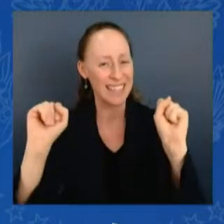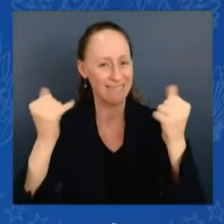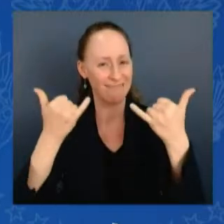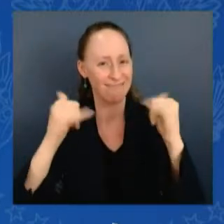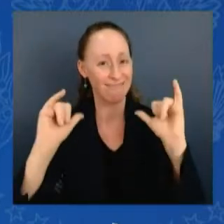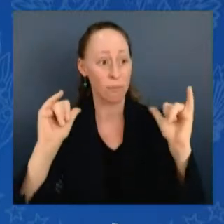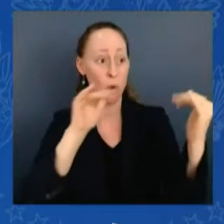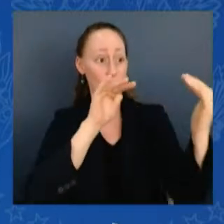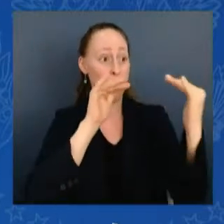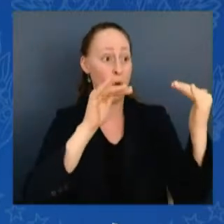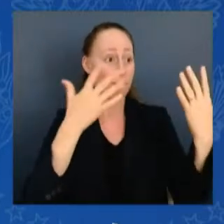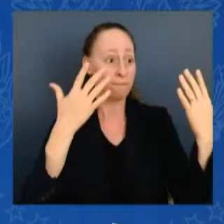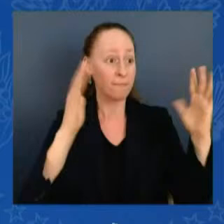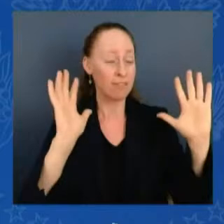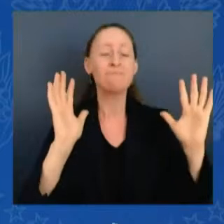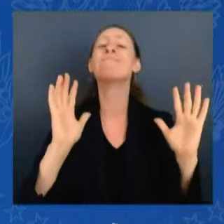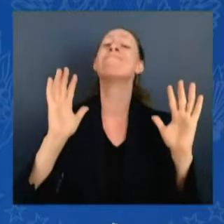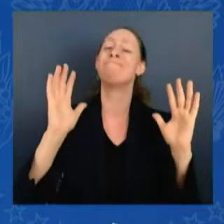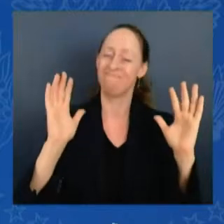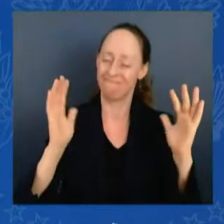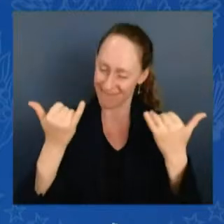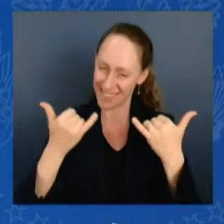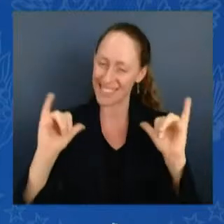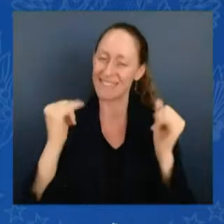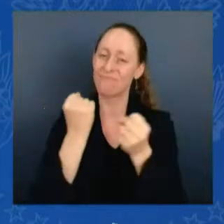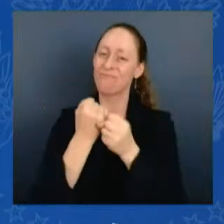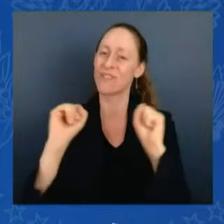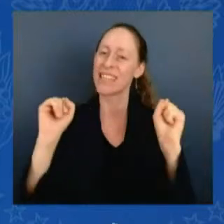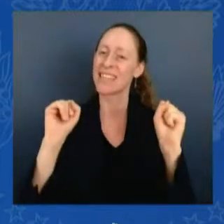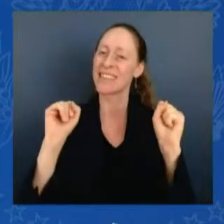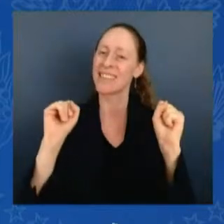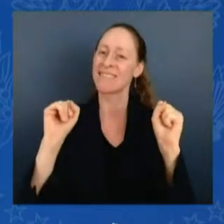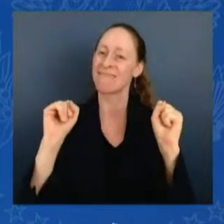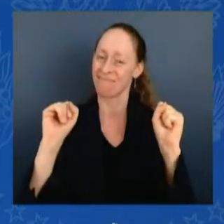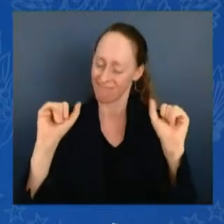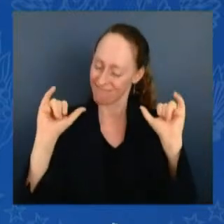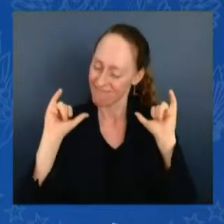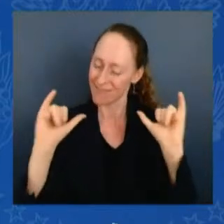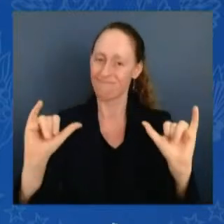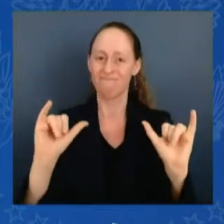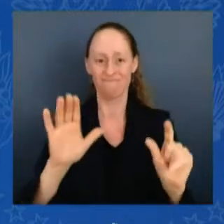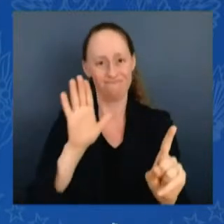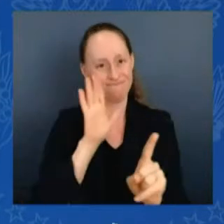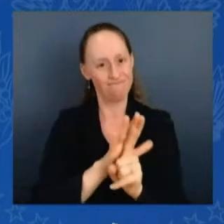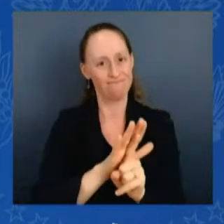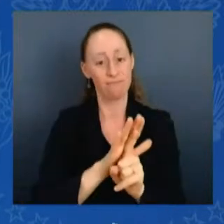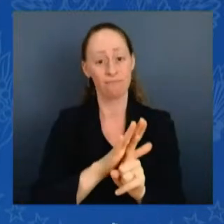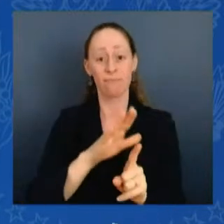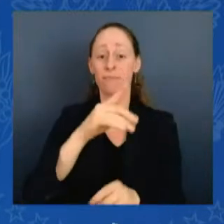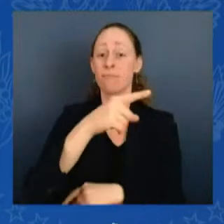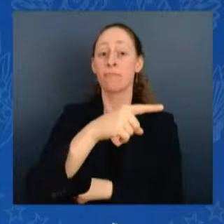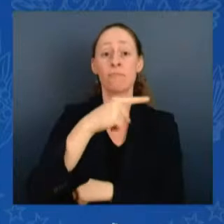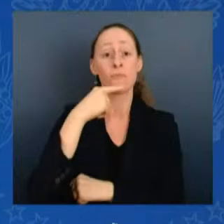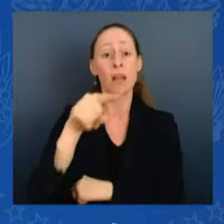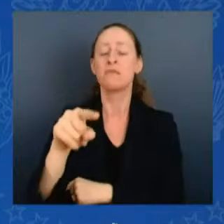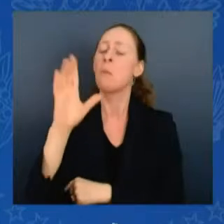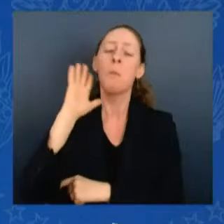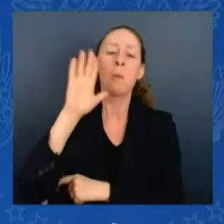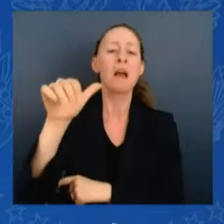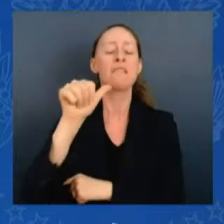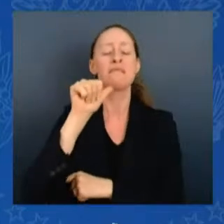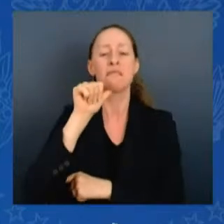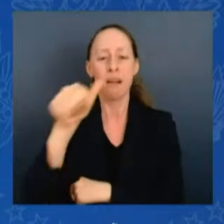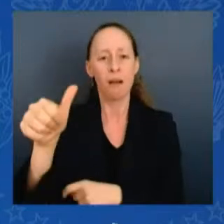a free and independent country. Russia will not prevail. Ukraine will prevail.